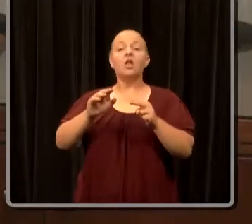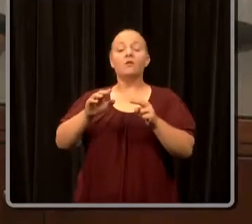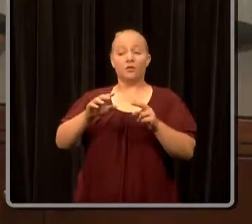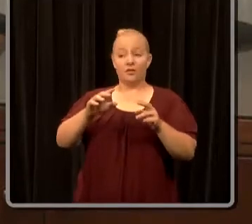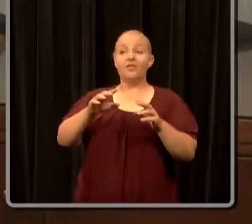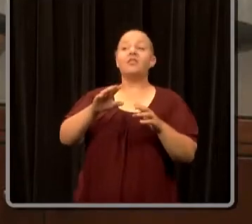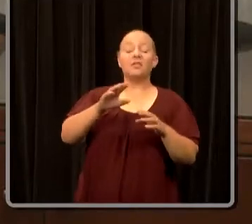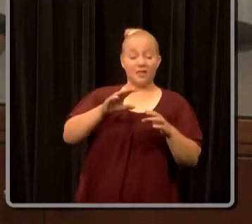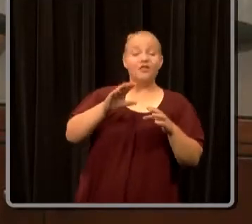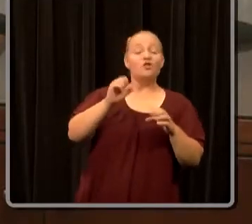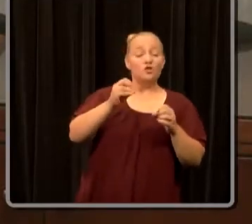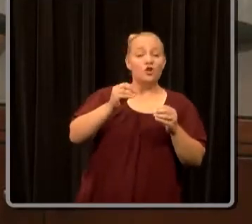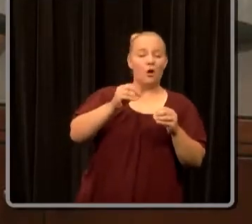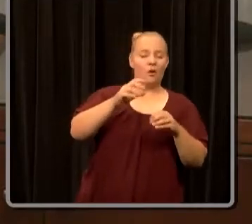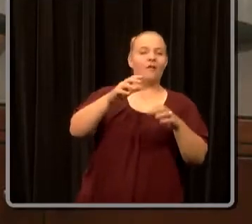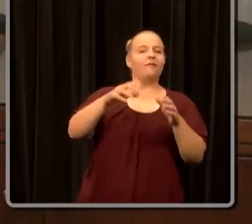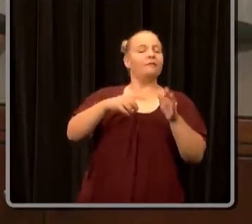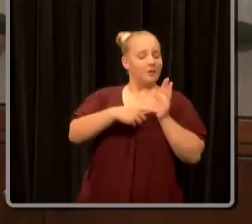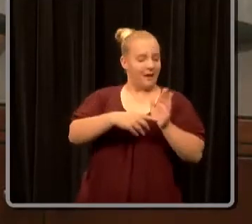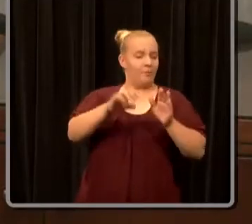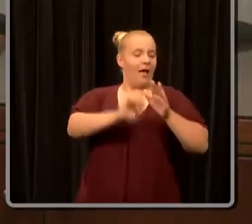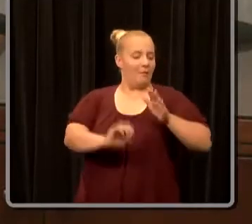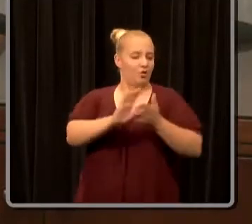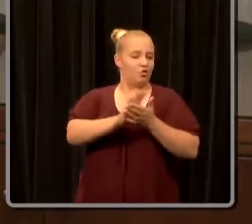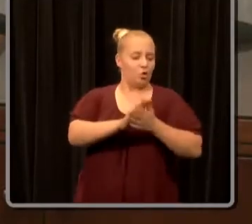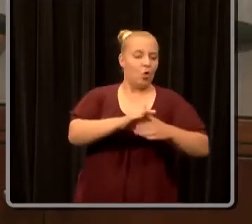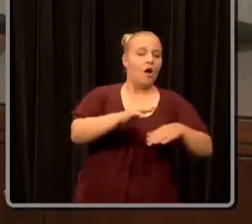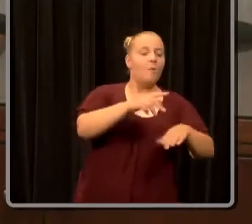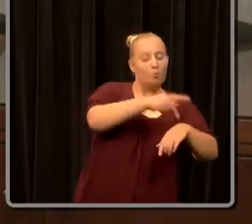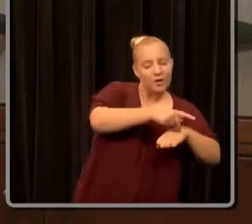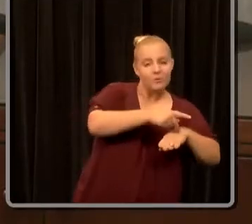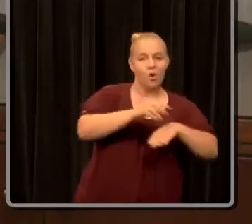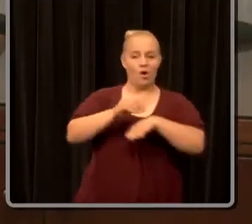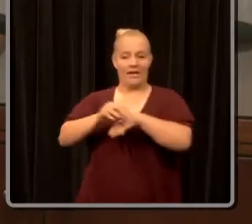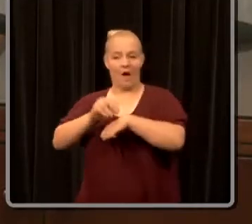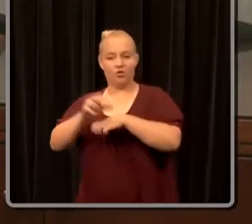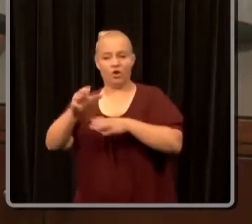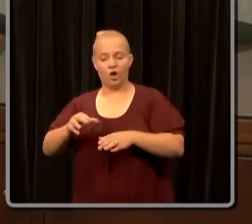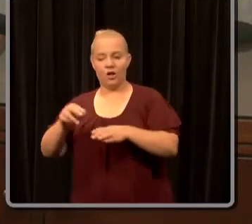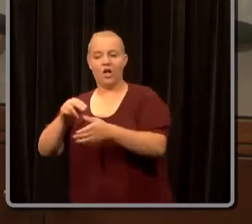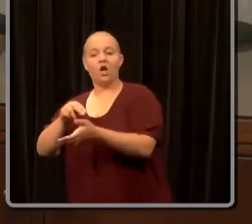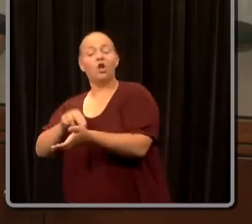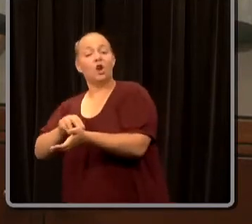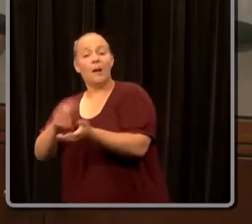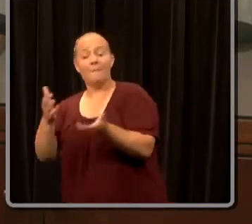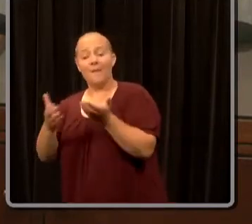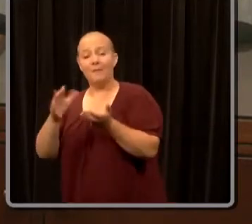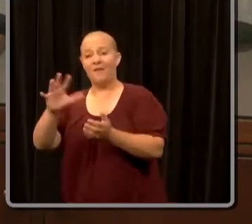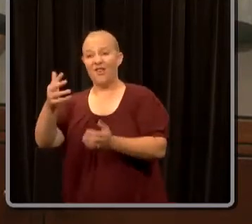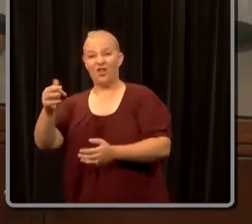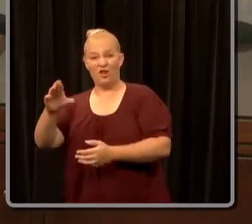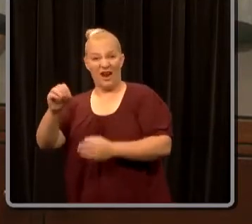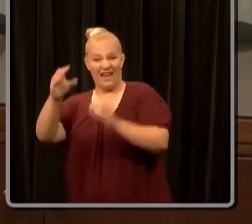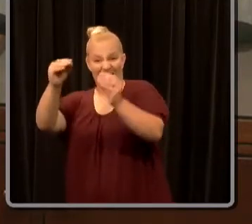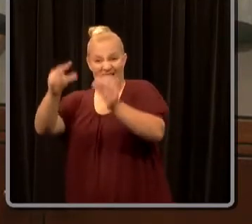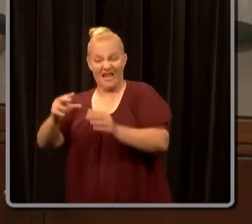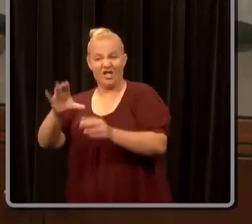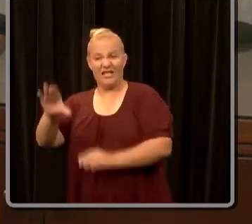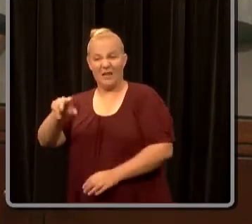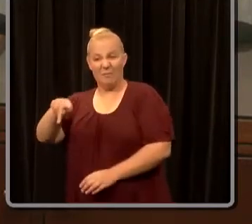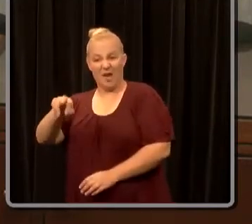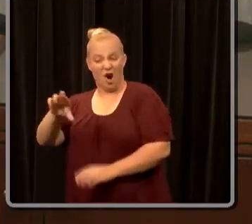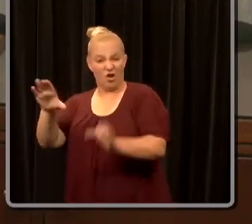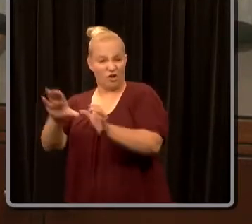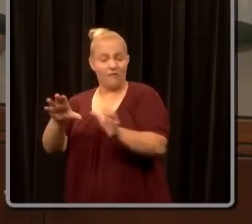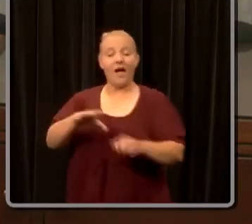take an elementary school. So principal, counselor, nurse, might be a 5th grade teacher who's CPR certified, could be the PE teacher, whomever